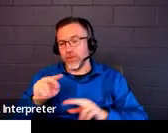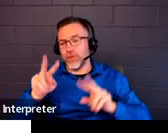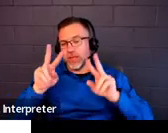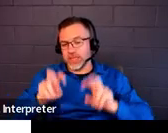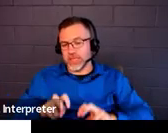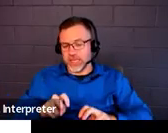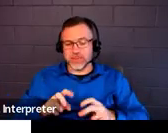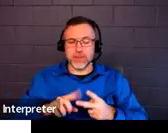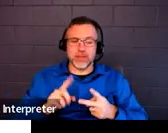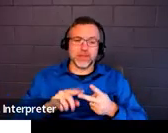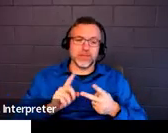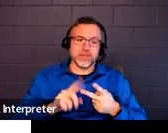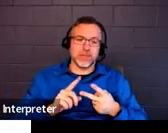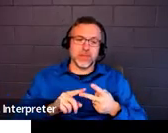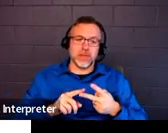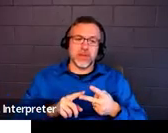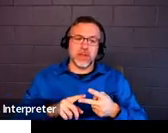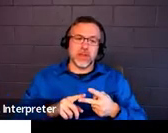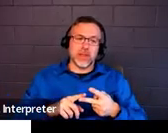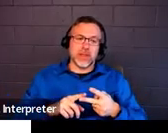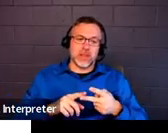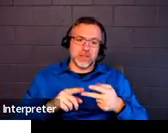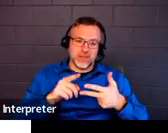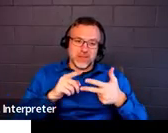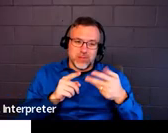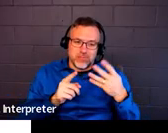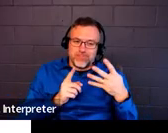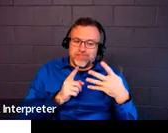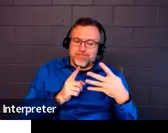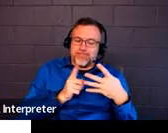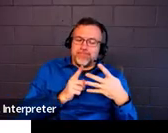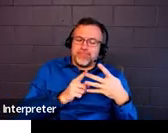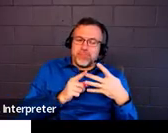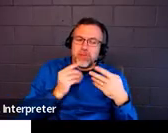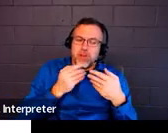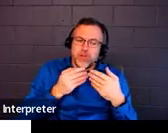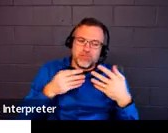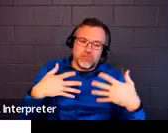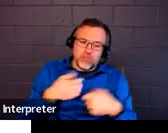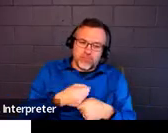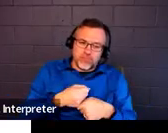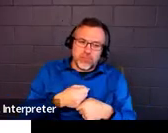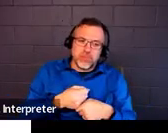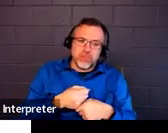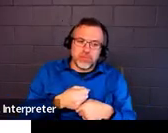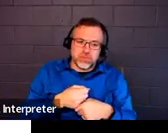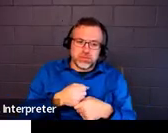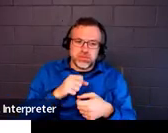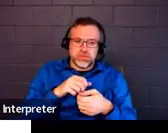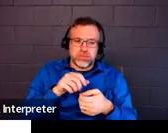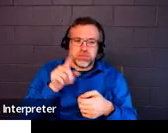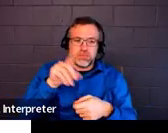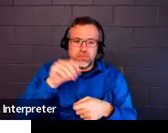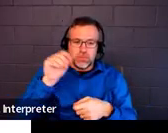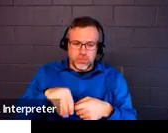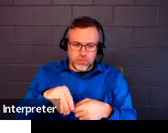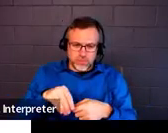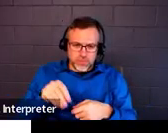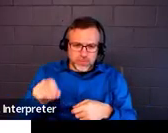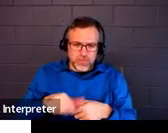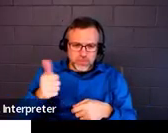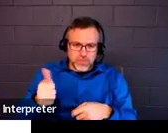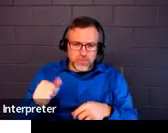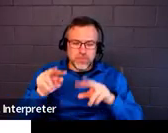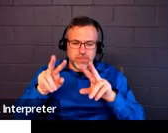the overview of the 1% training video, an overview of the training PDF, if you'd